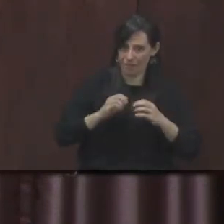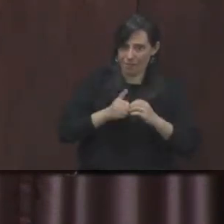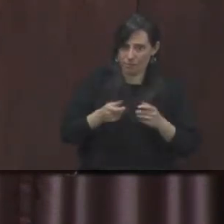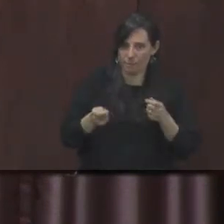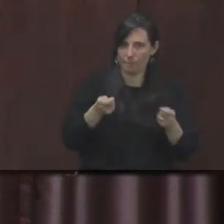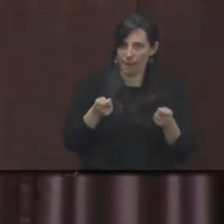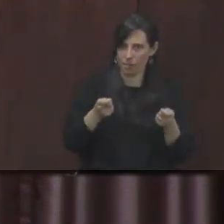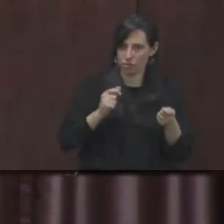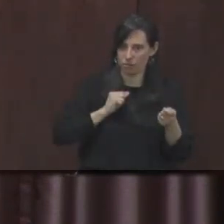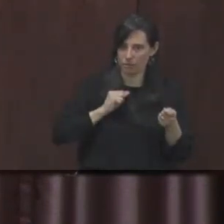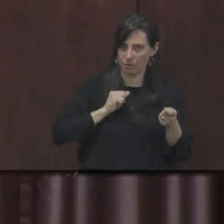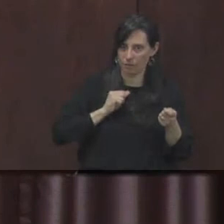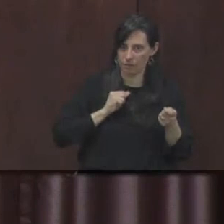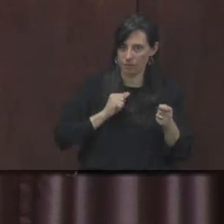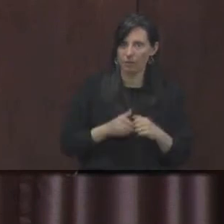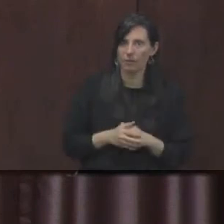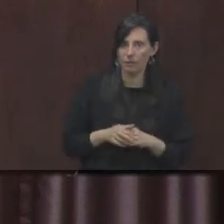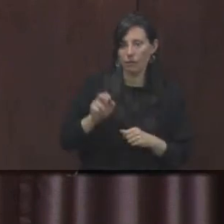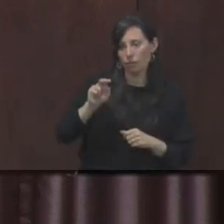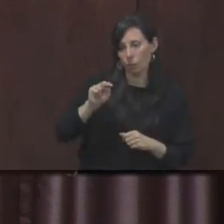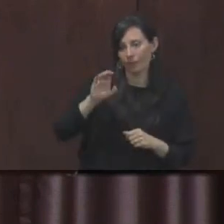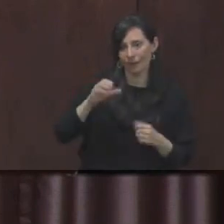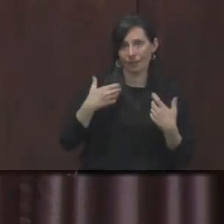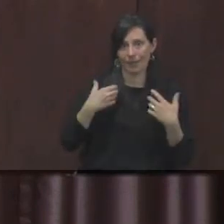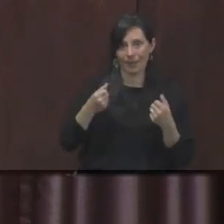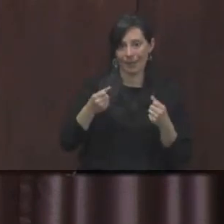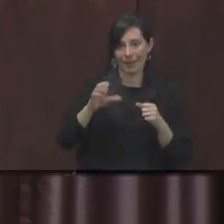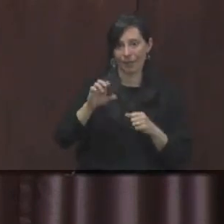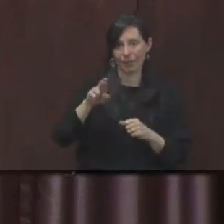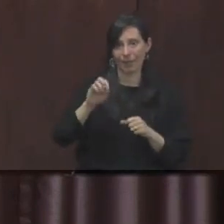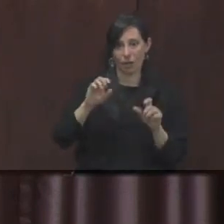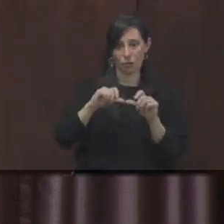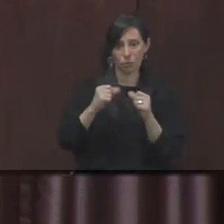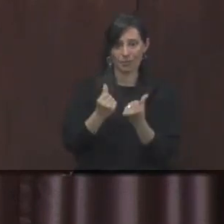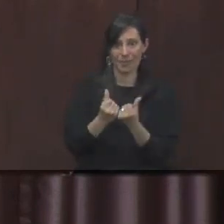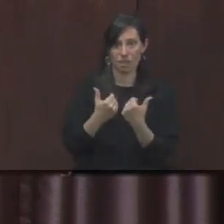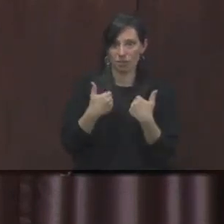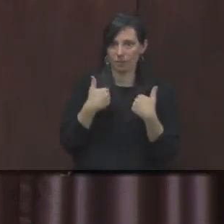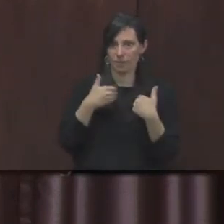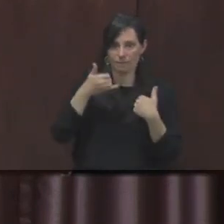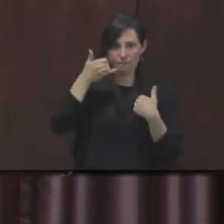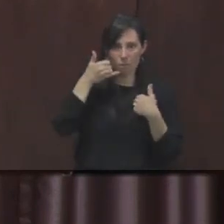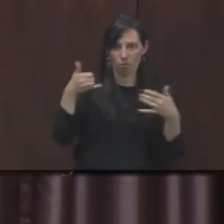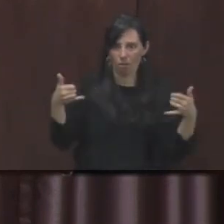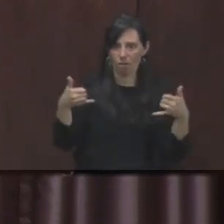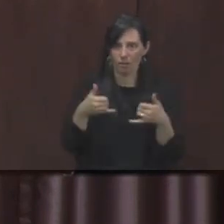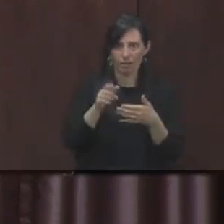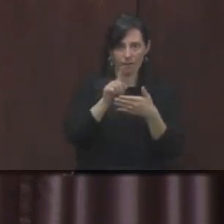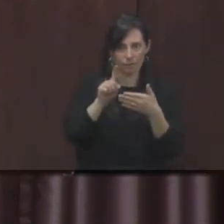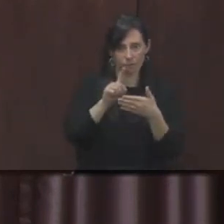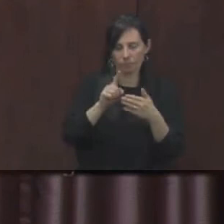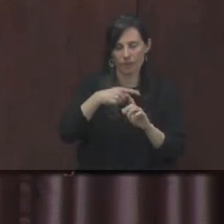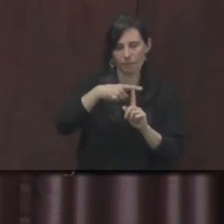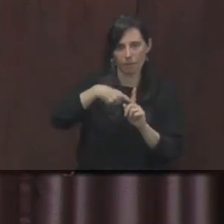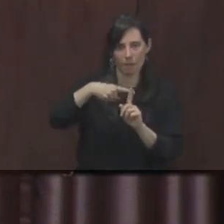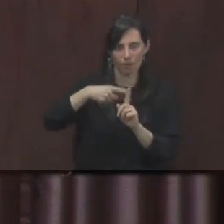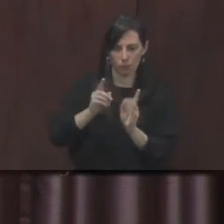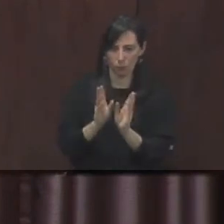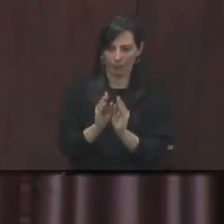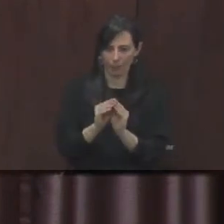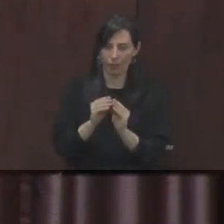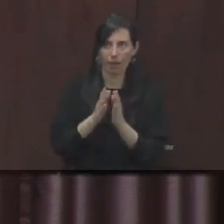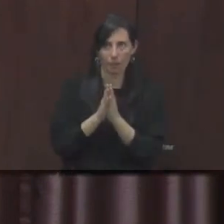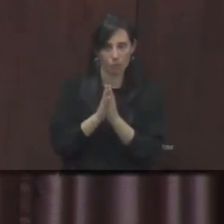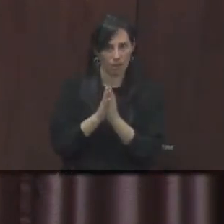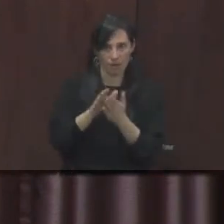There are state calls with the North Carolina Healthcare Association that we're on every month, and I pray that doesn't become the issue, but we'll take